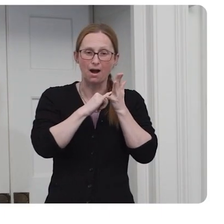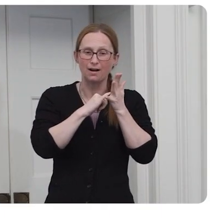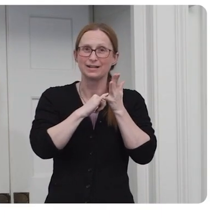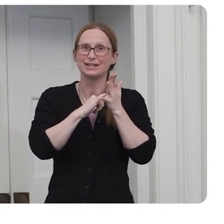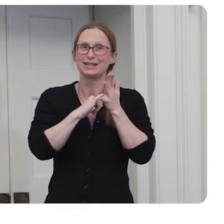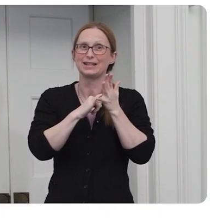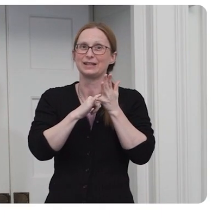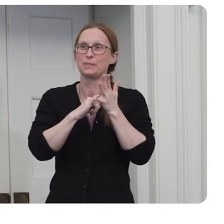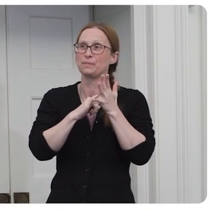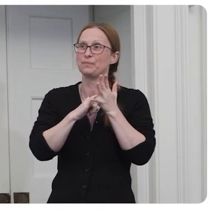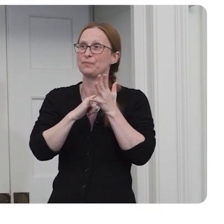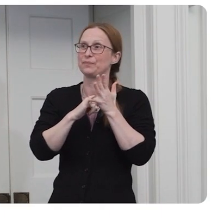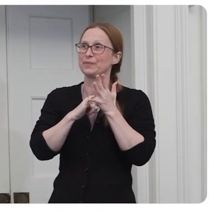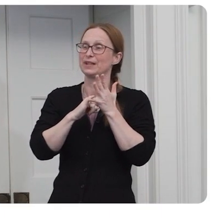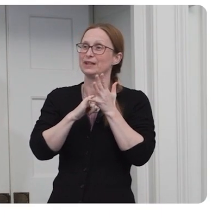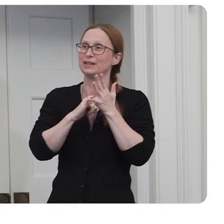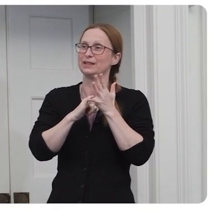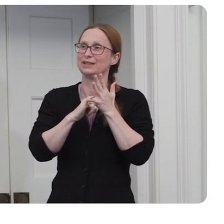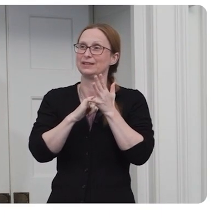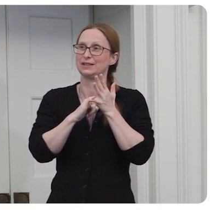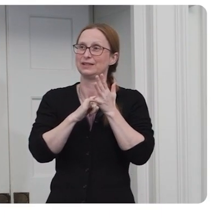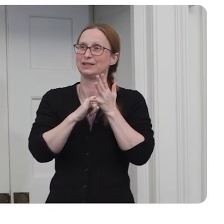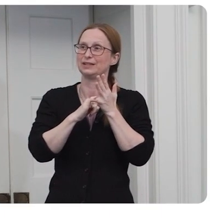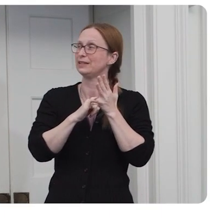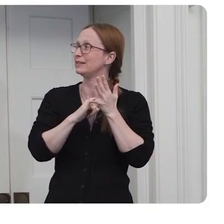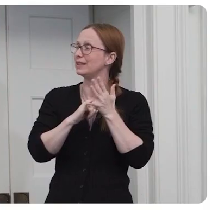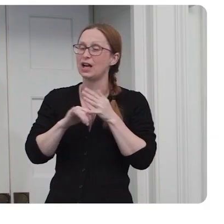that's a really good point.